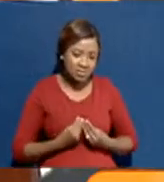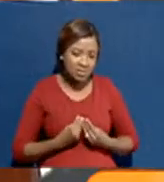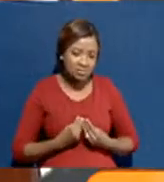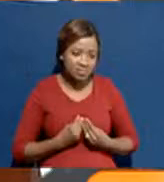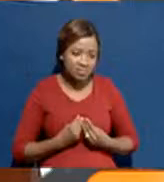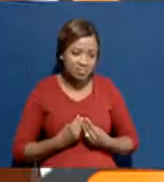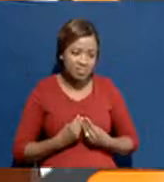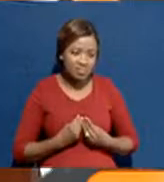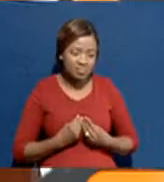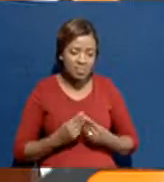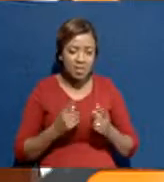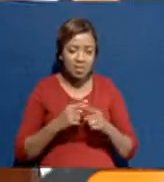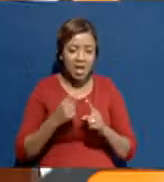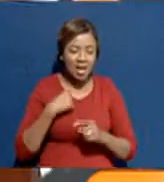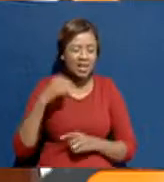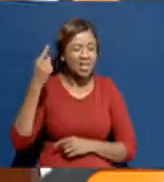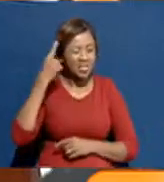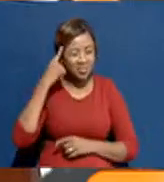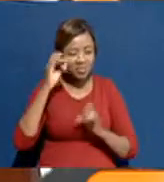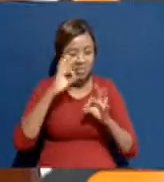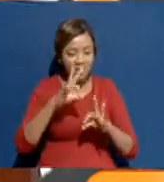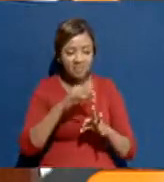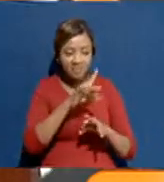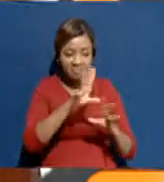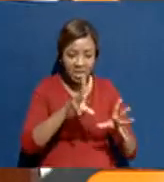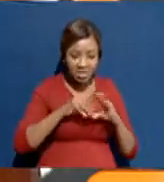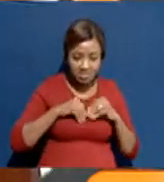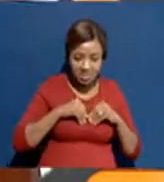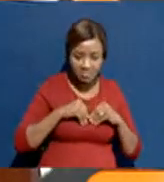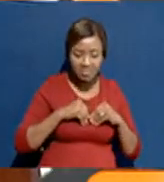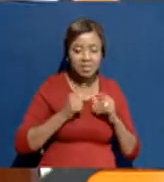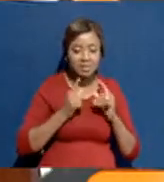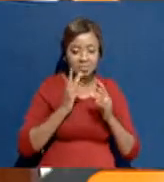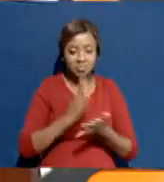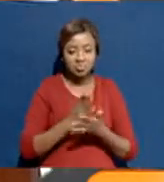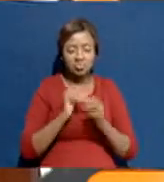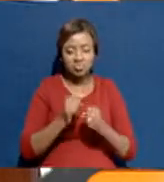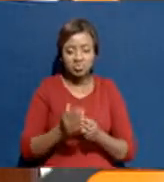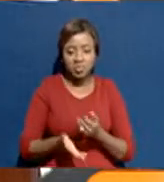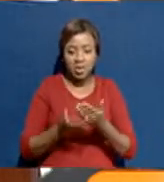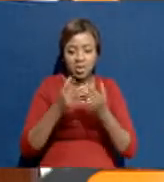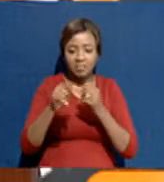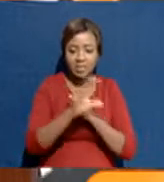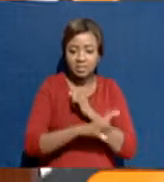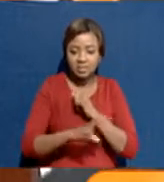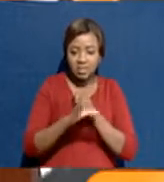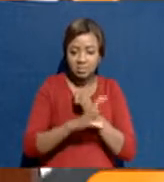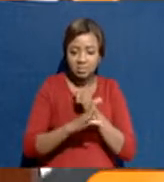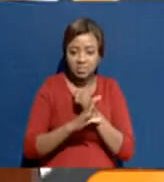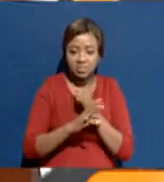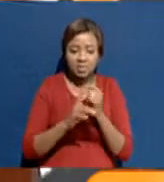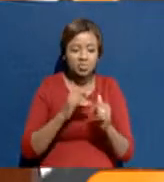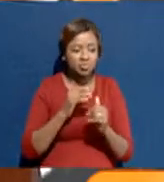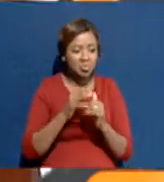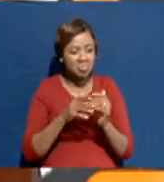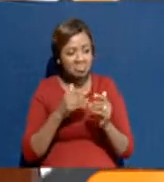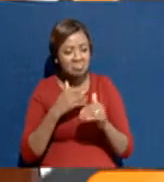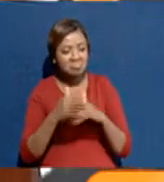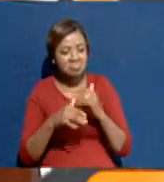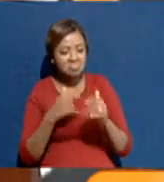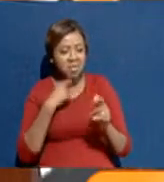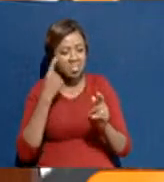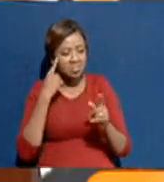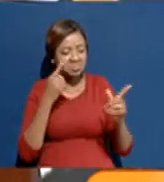that concession would really help the country. And for some time, I thought he was going to actually do